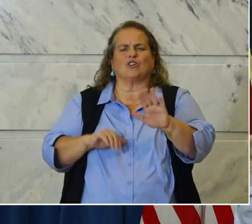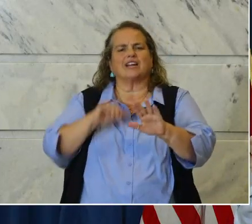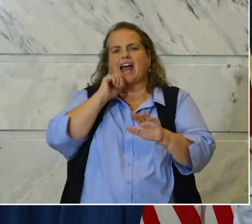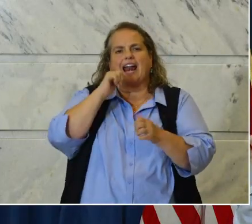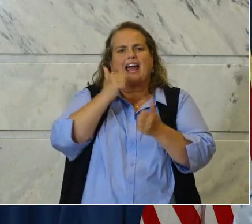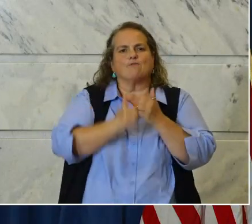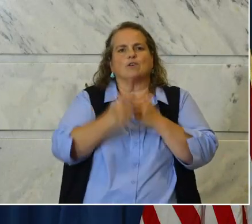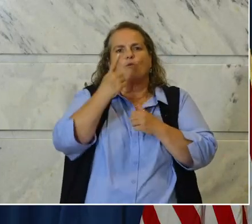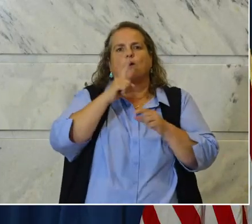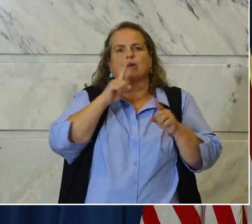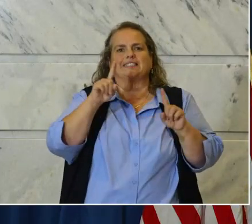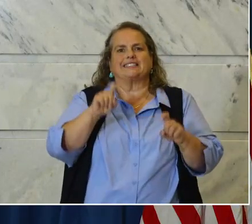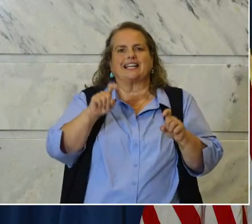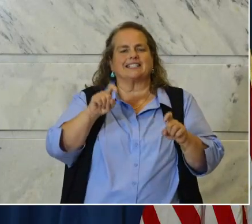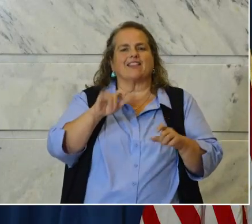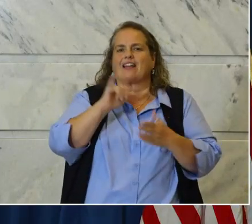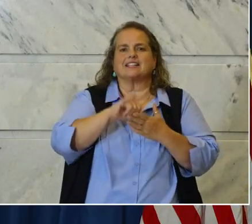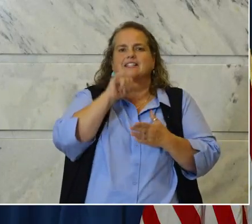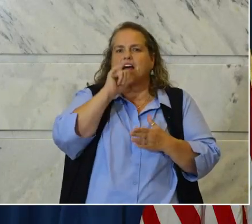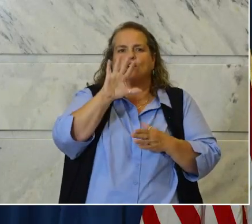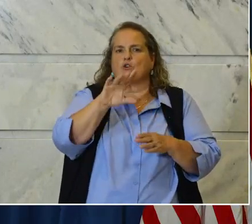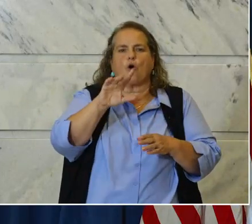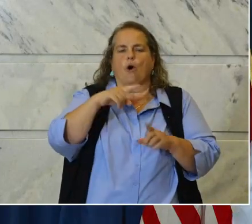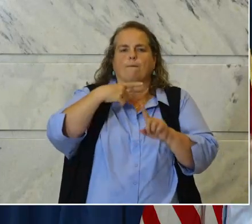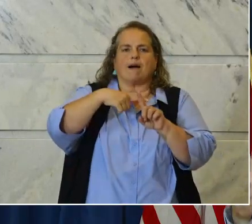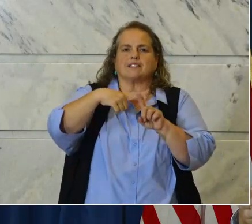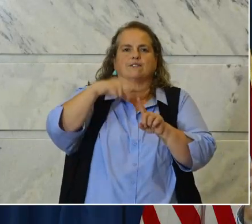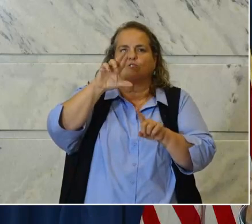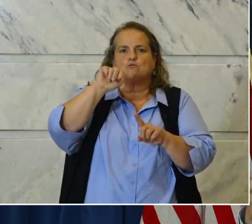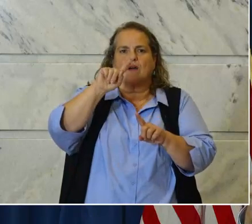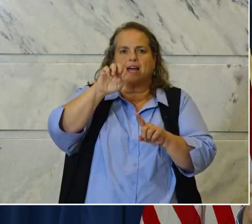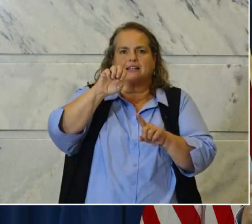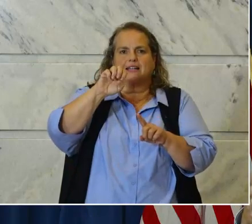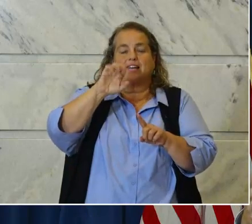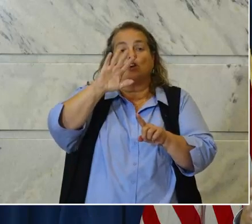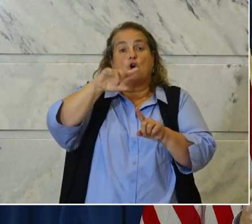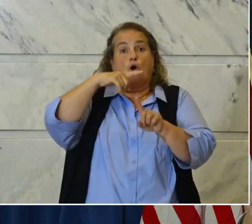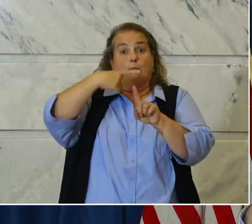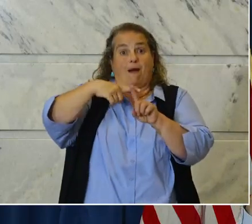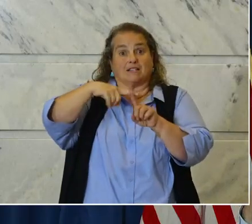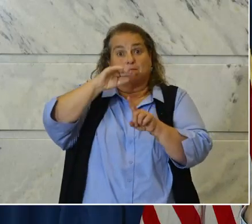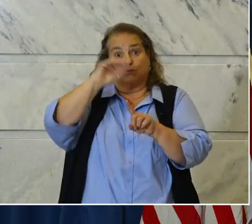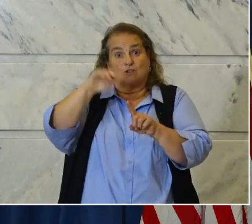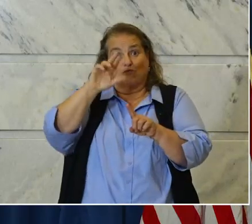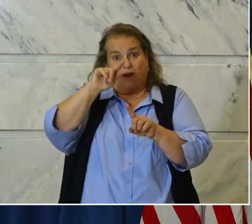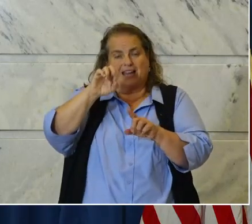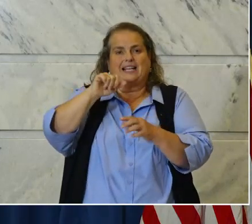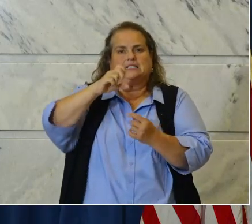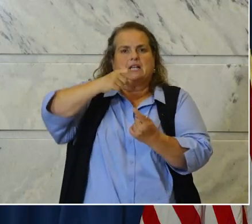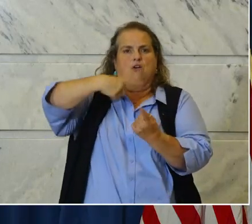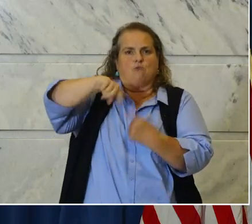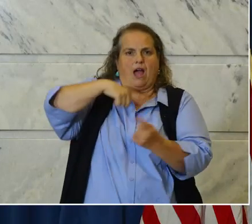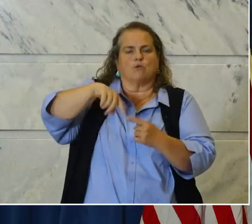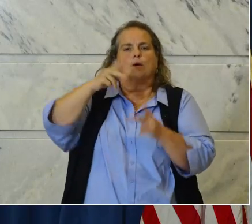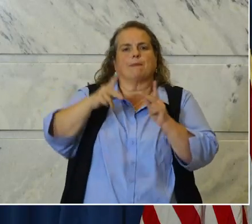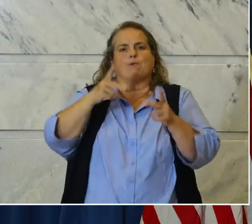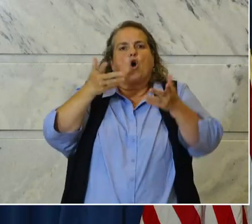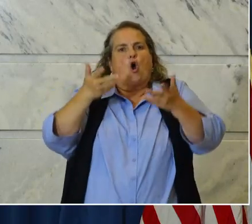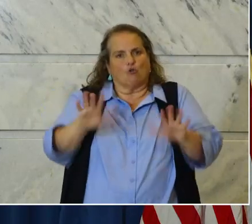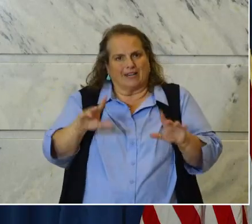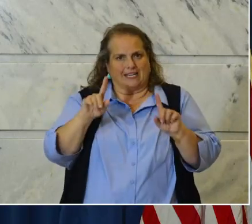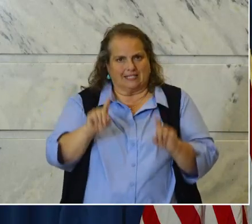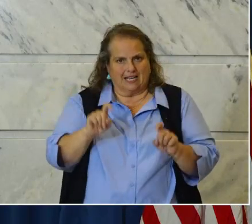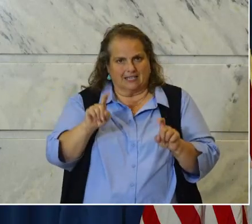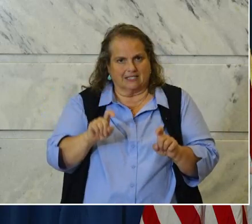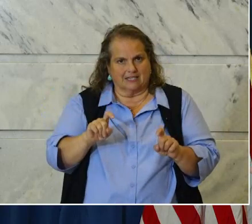tested, that's not your positivity rate. Your positivity rate is amongst those being tested. And so if you want to establish a campus positivity rate, you